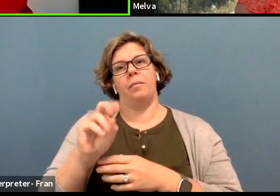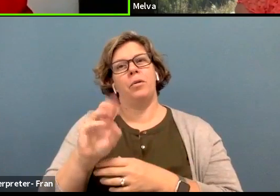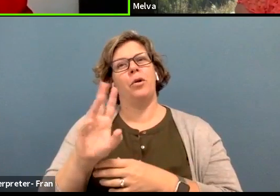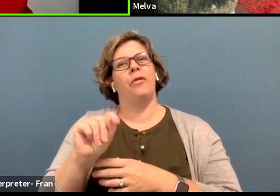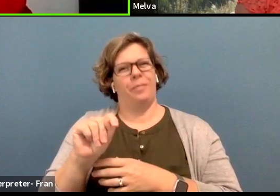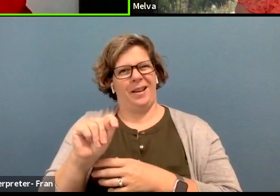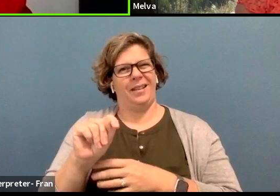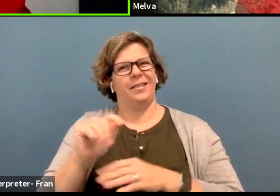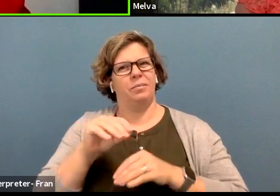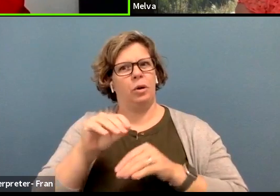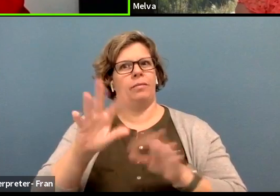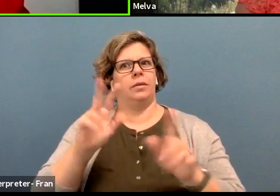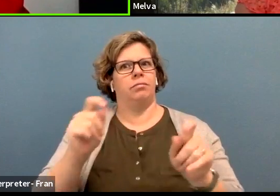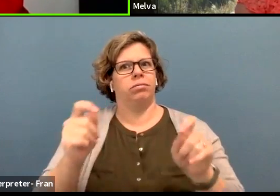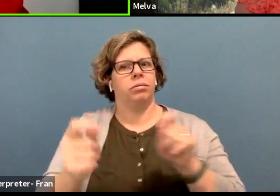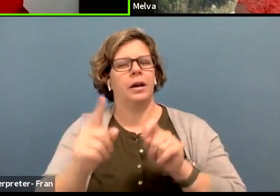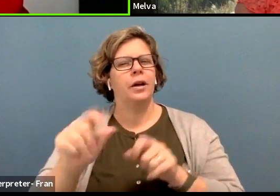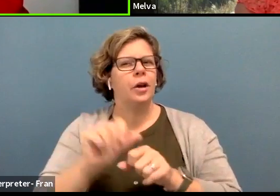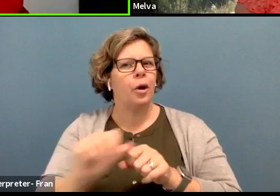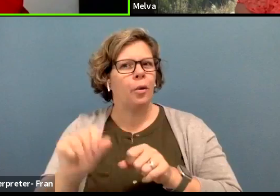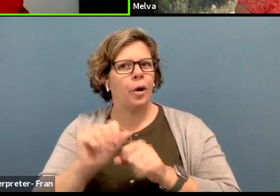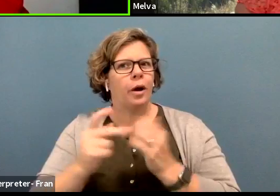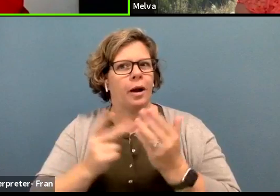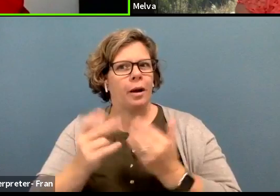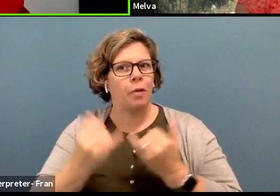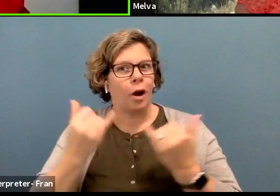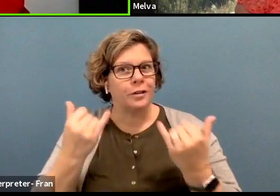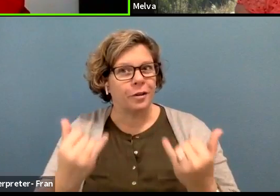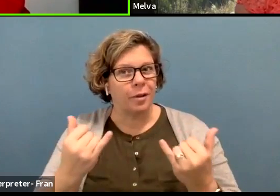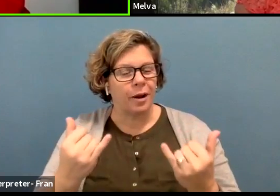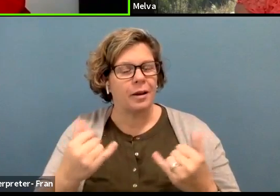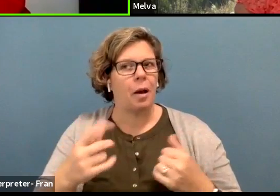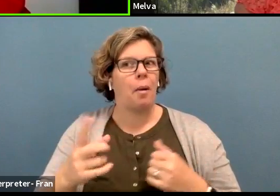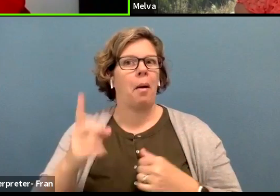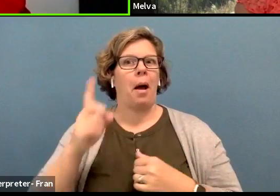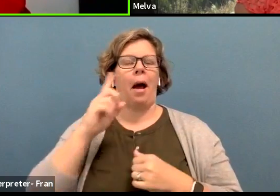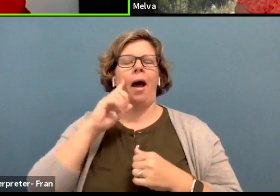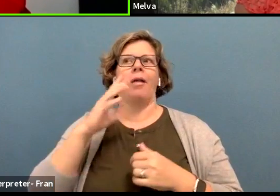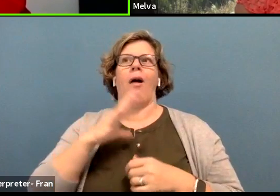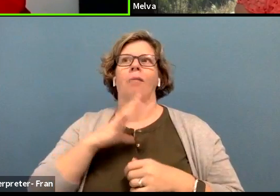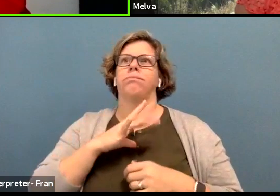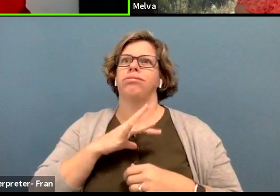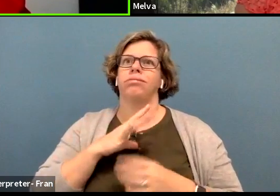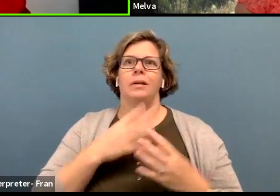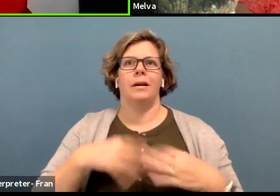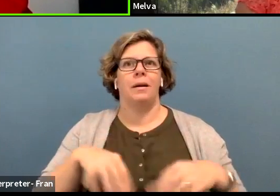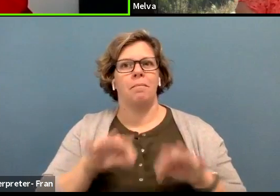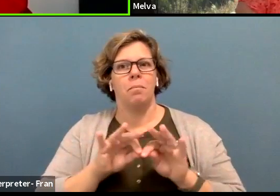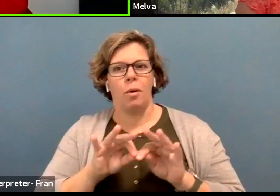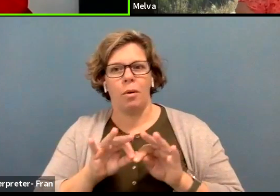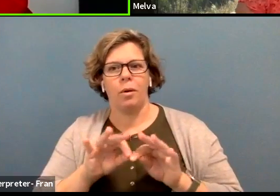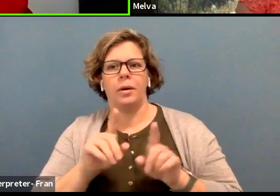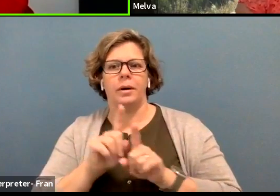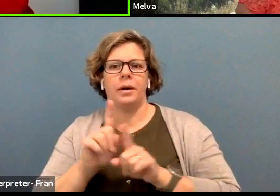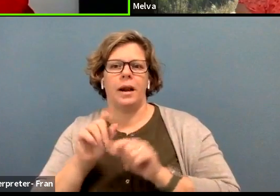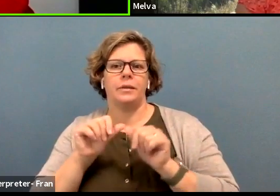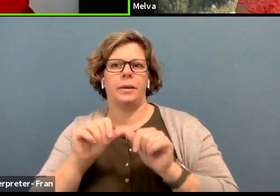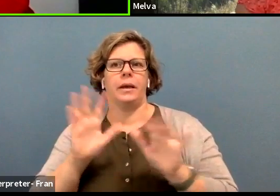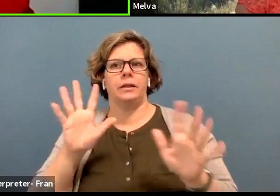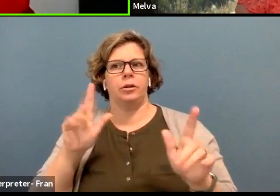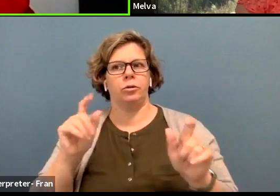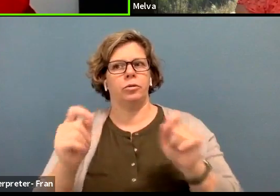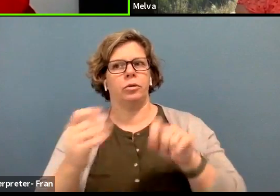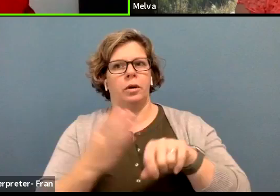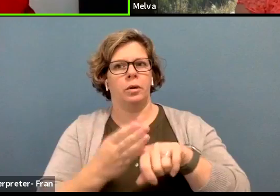And so you're working on a project right now, I think, that is so critical as we continue to move